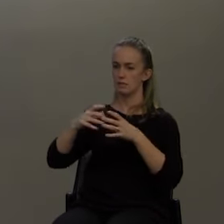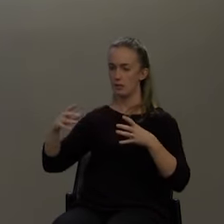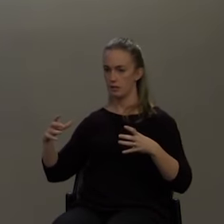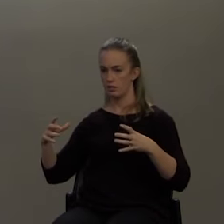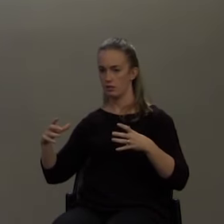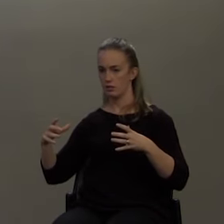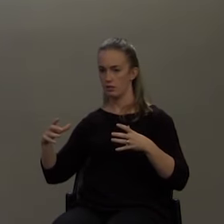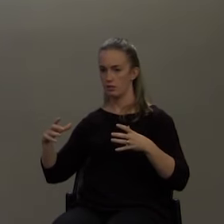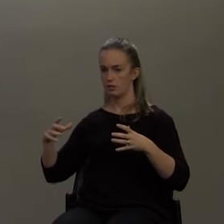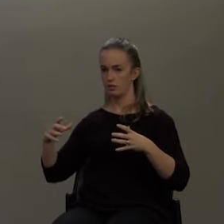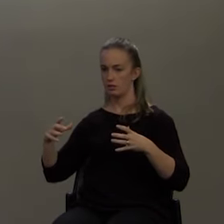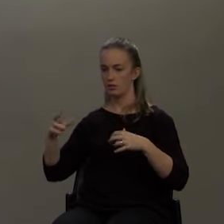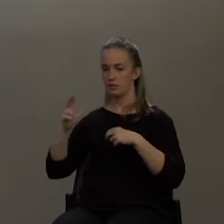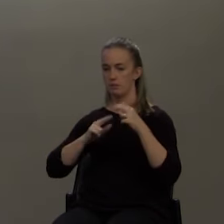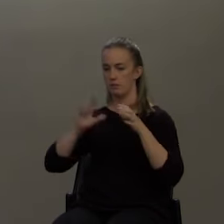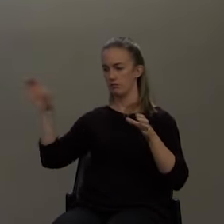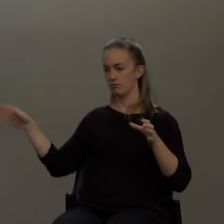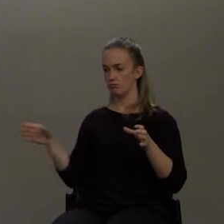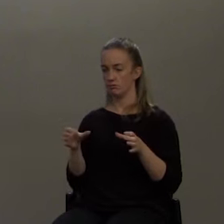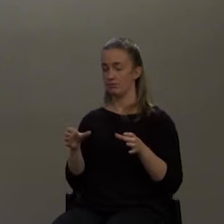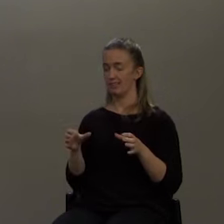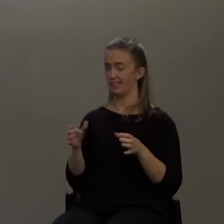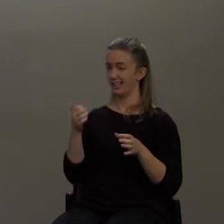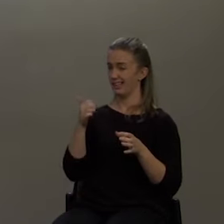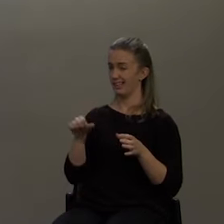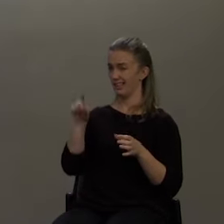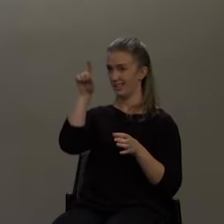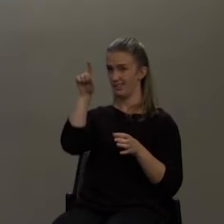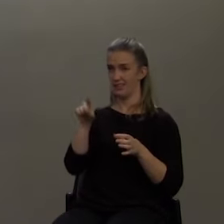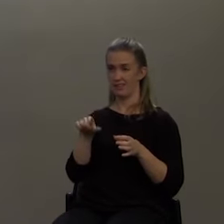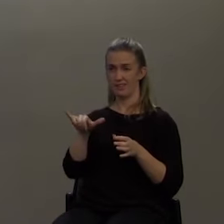on, anywhere in there, is there